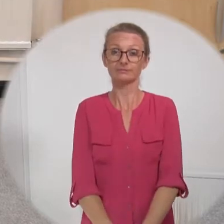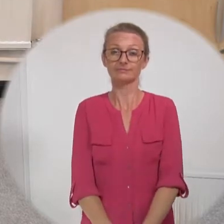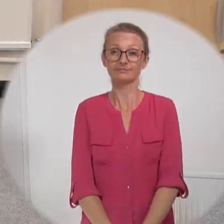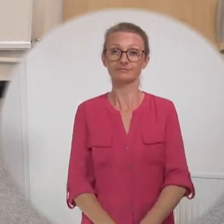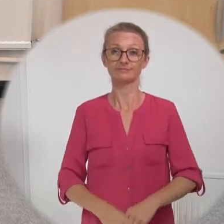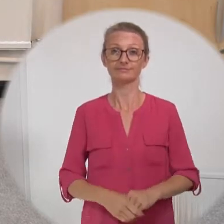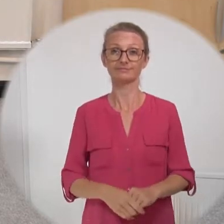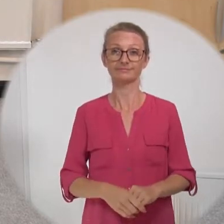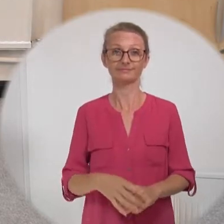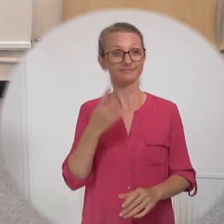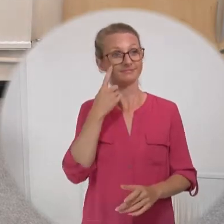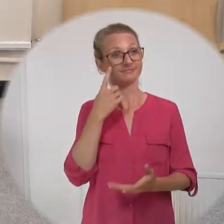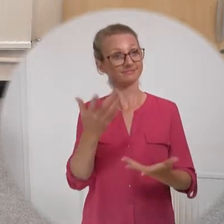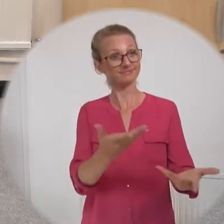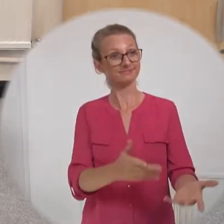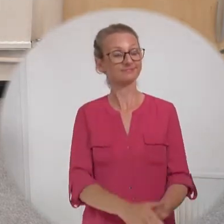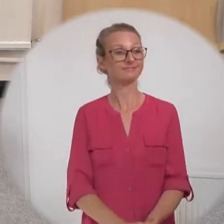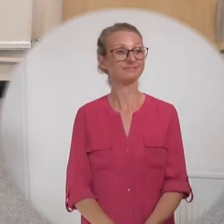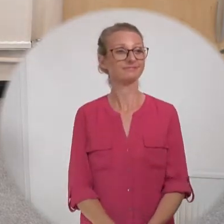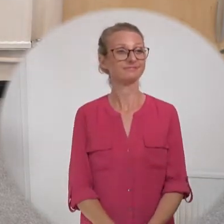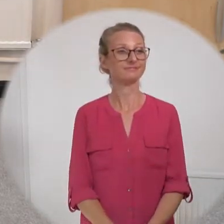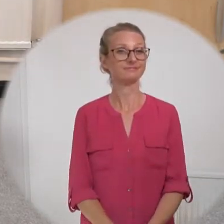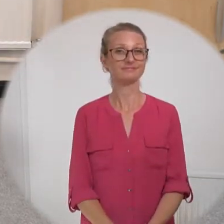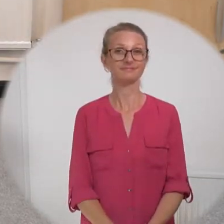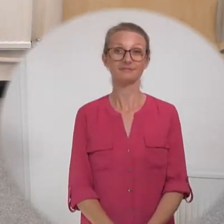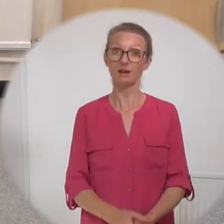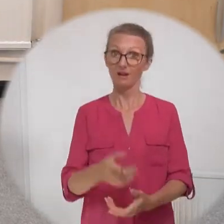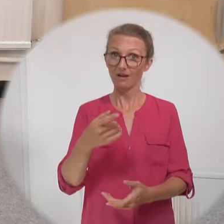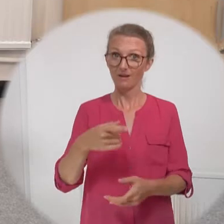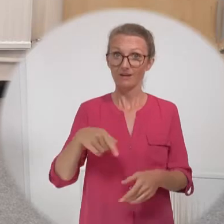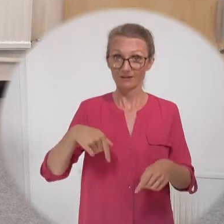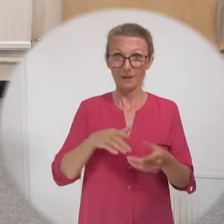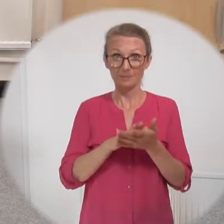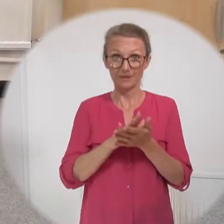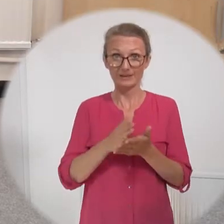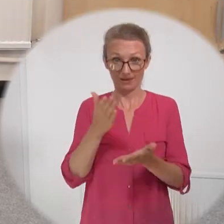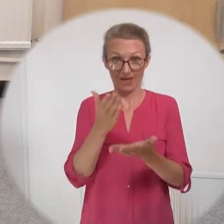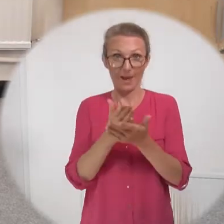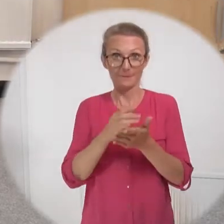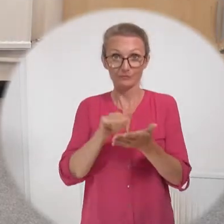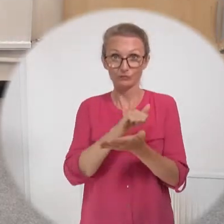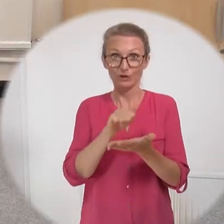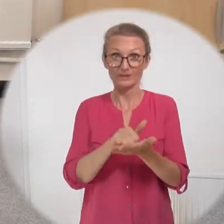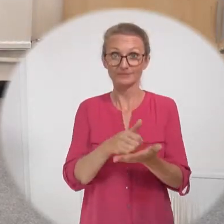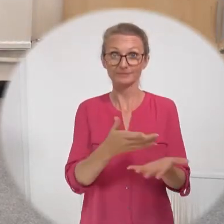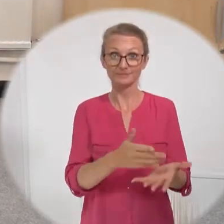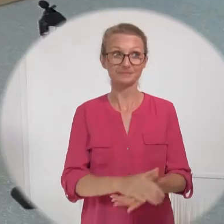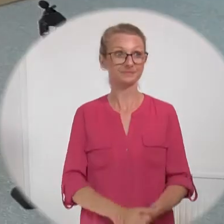and they fit between your knees, that tells you your feet are shoulder width apart. So get your fists,